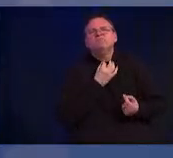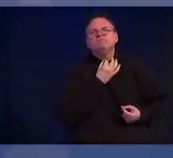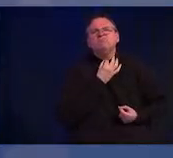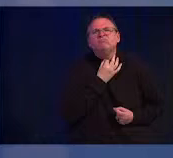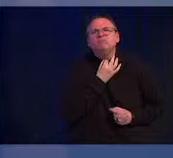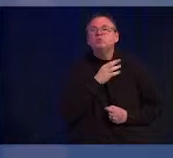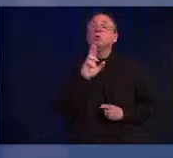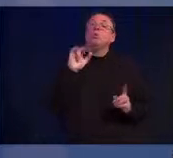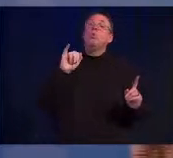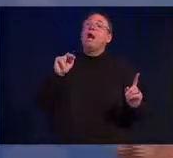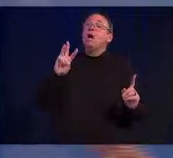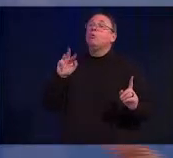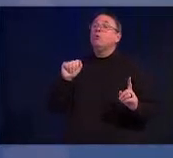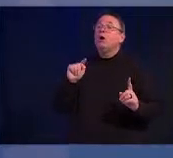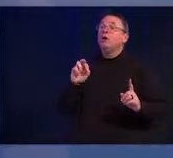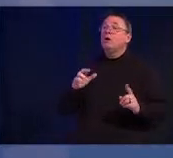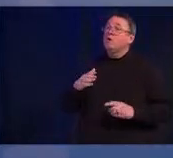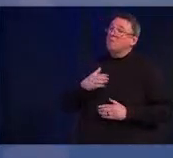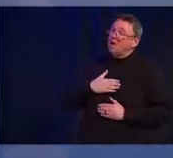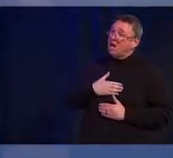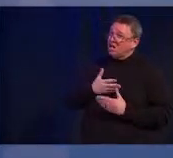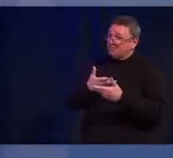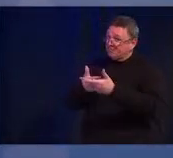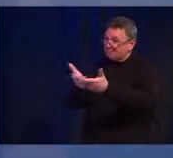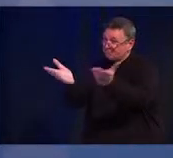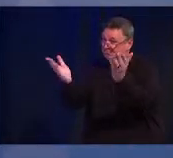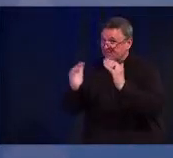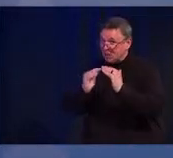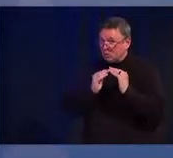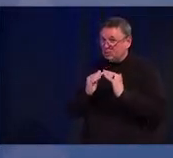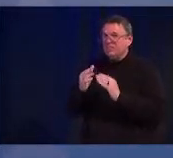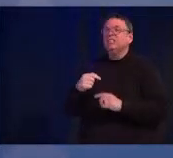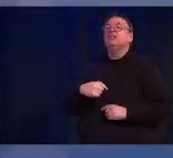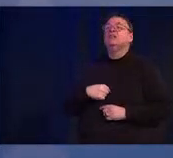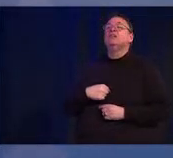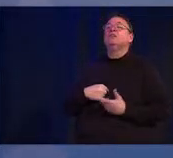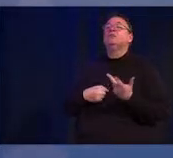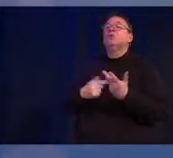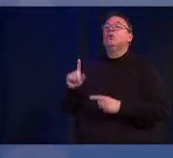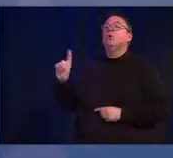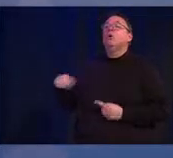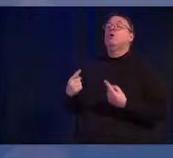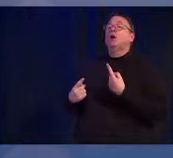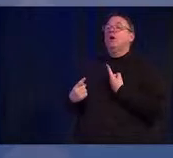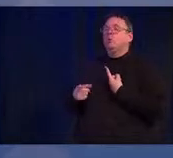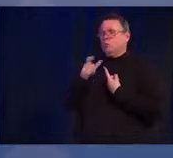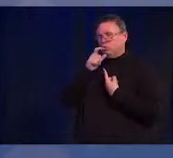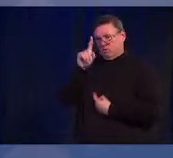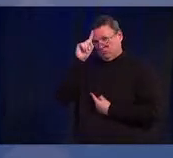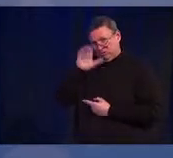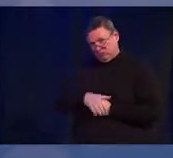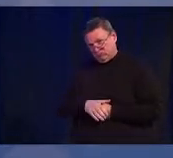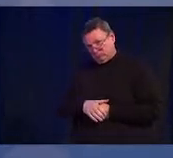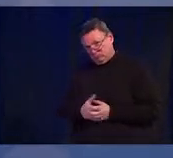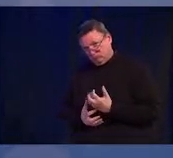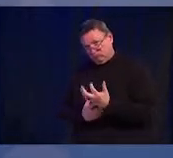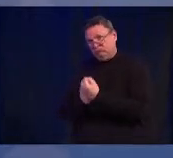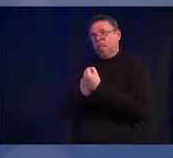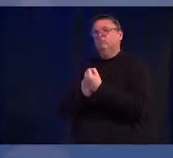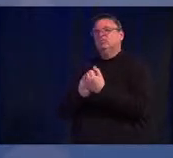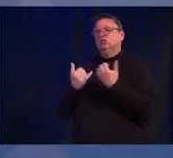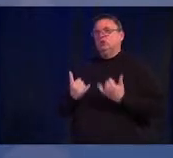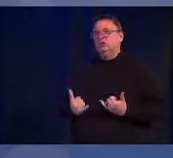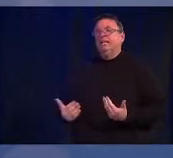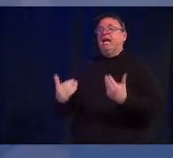Hoosiers, I am the only candidate in this debate who believes that we currently have